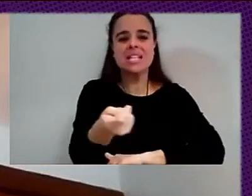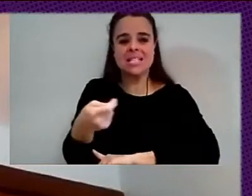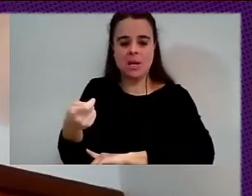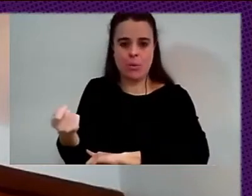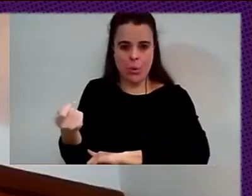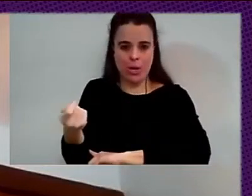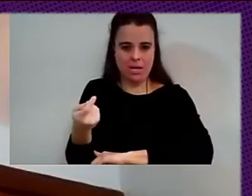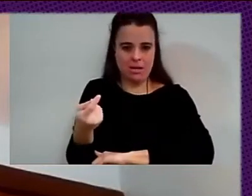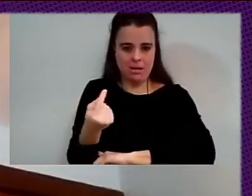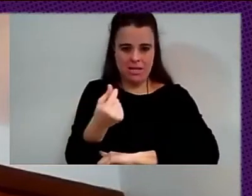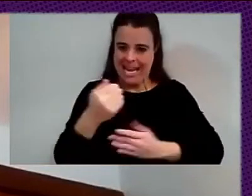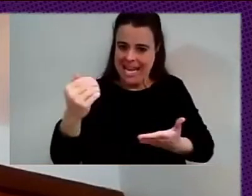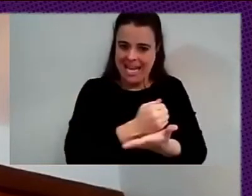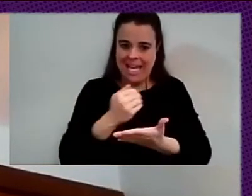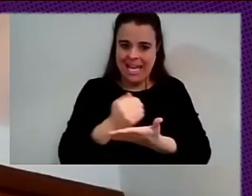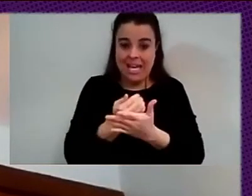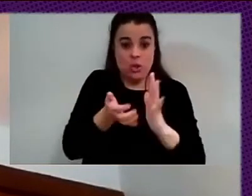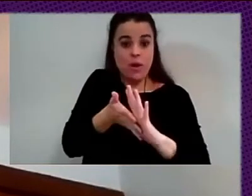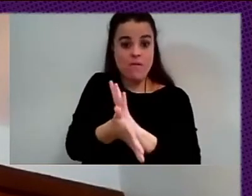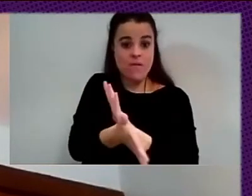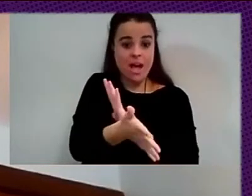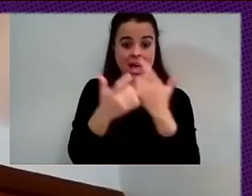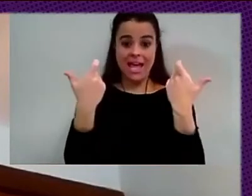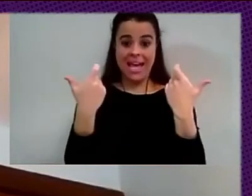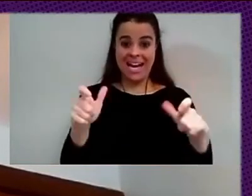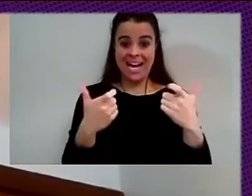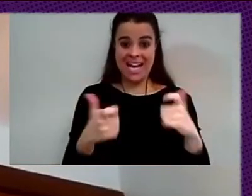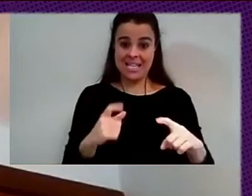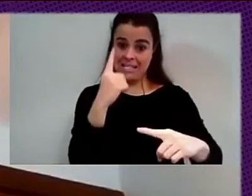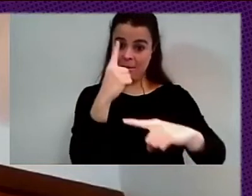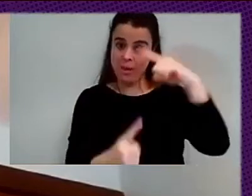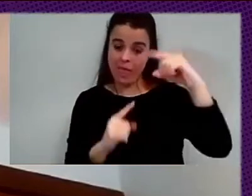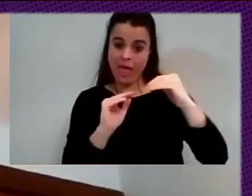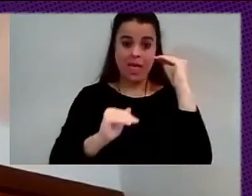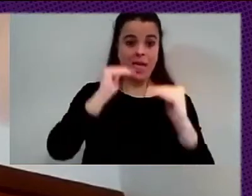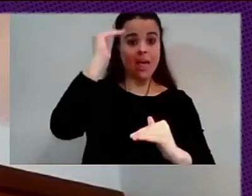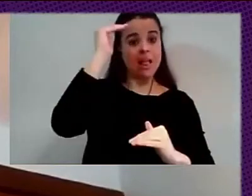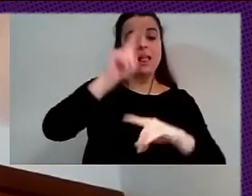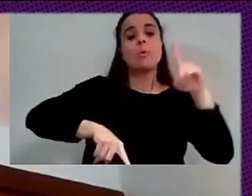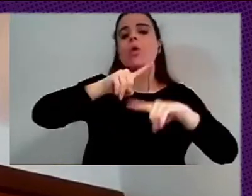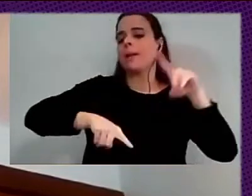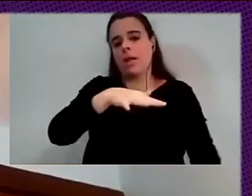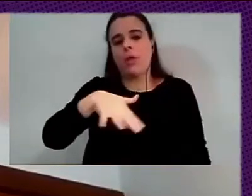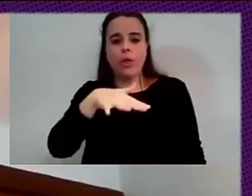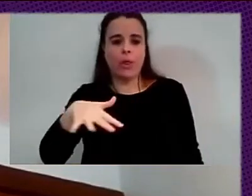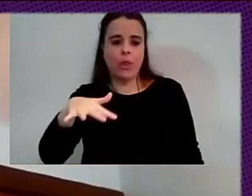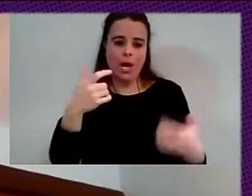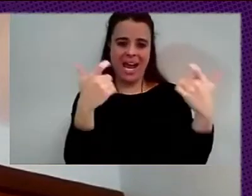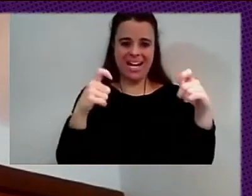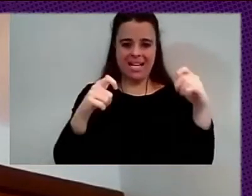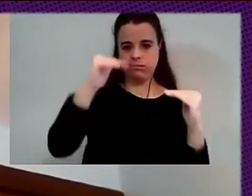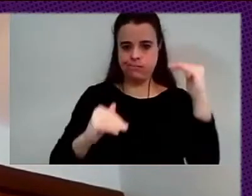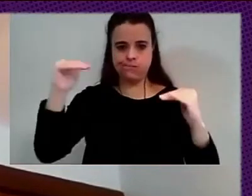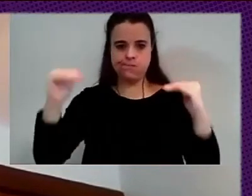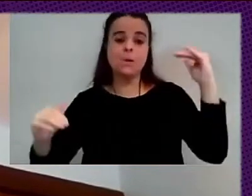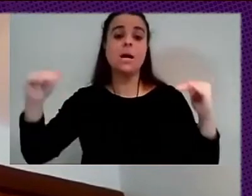where we're talking, because middle class is defined differently in different areas, sometimes it's lower than others, but the middle and upper classes, especially in